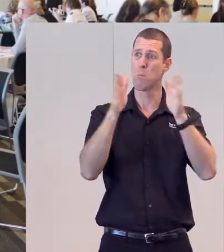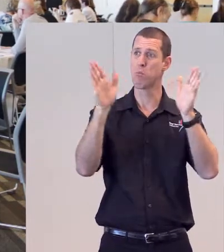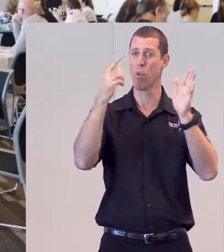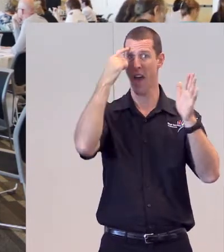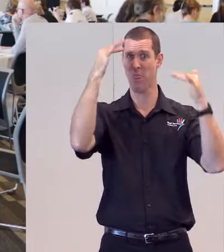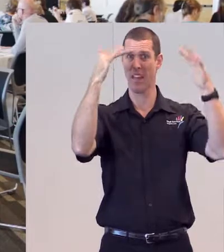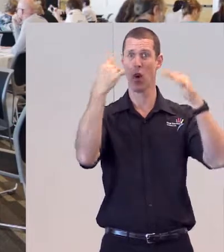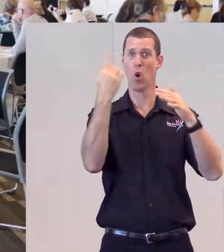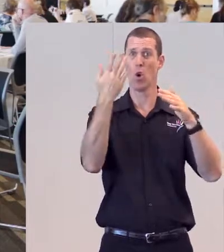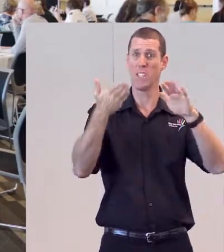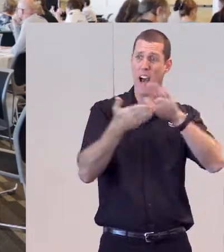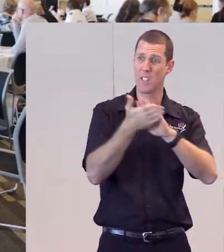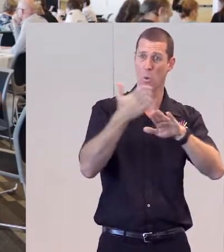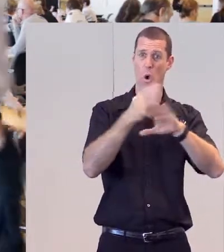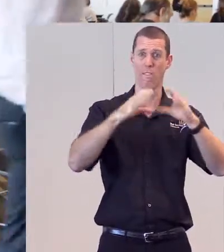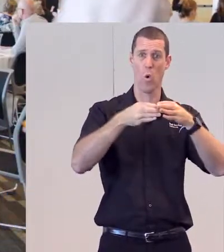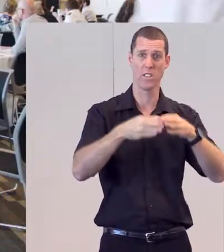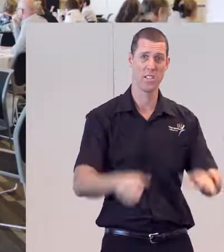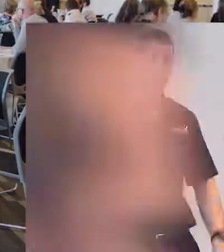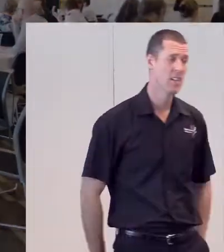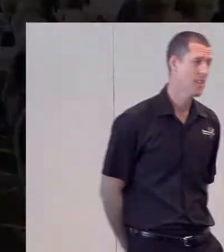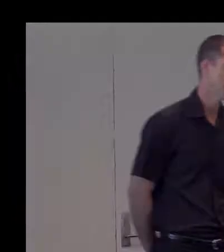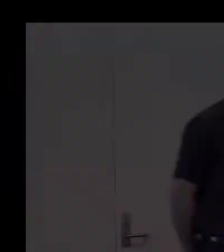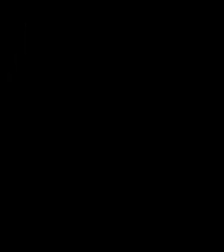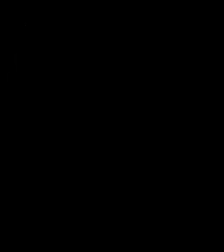who's actually in our workforce.